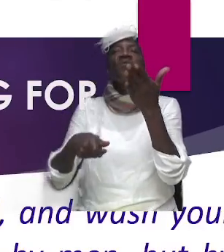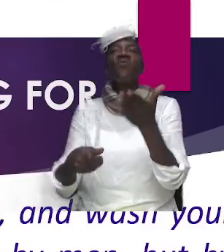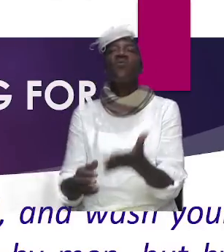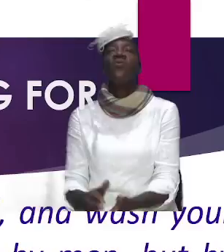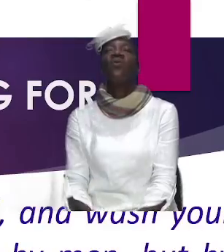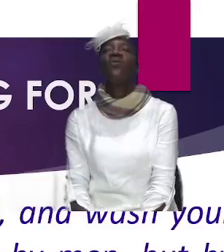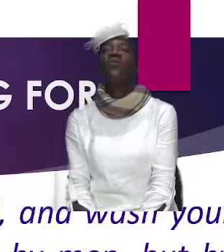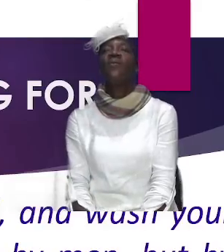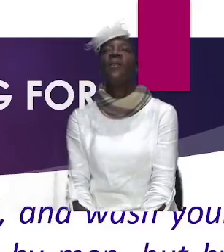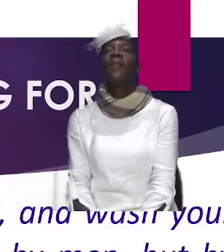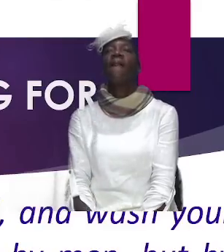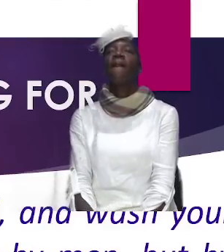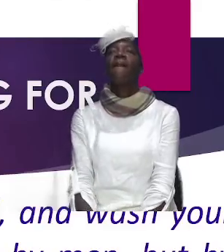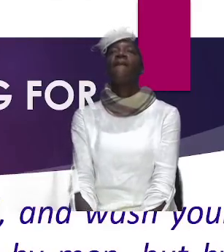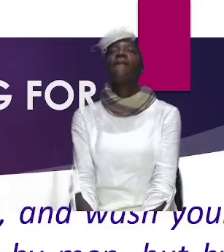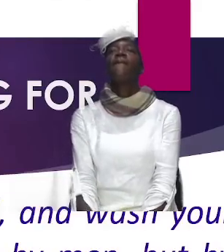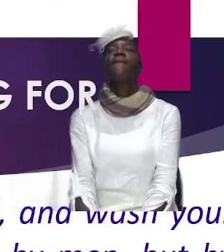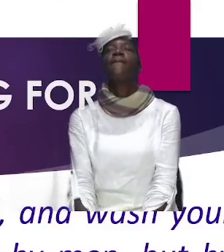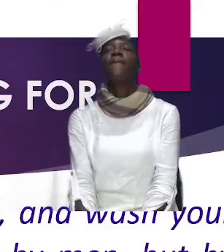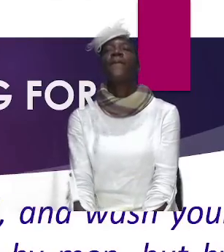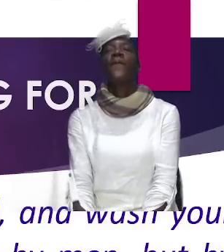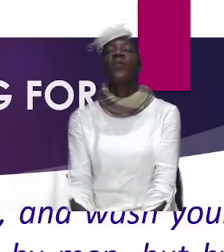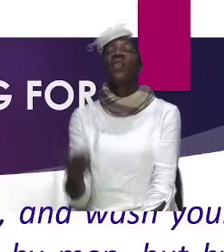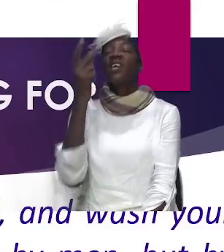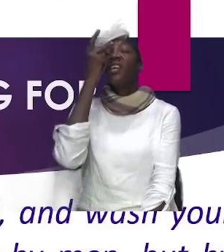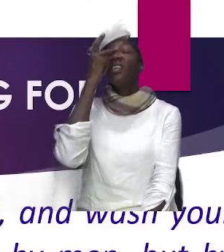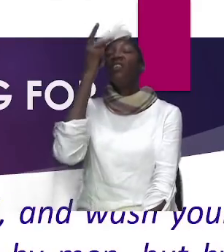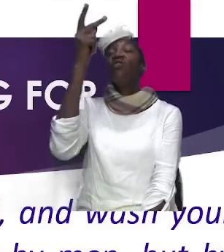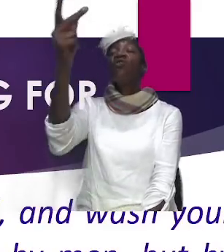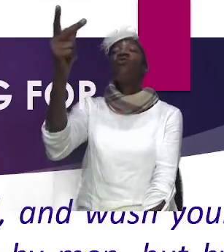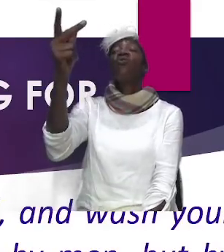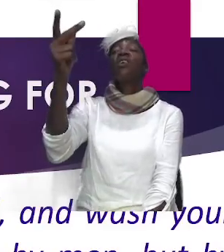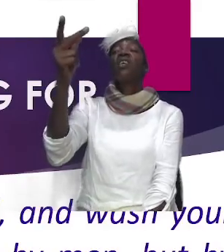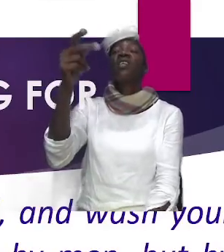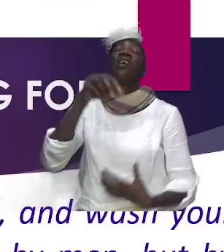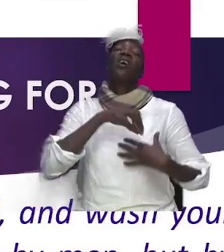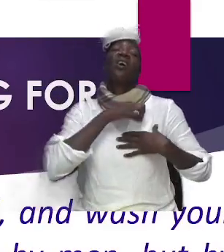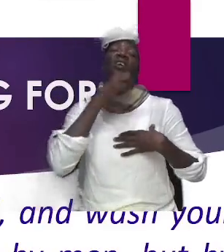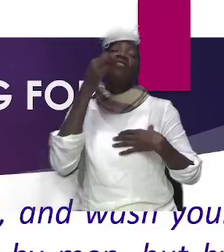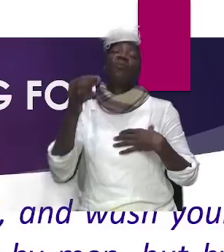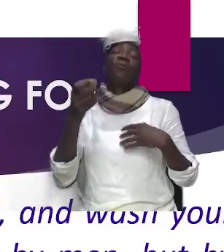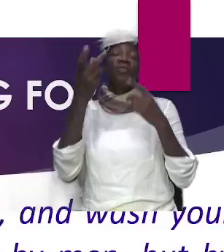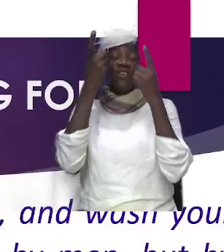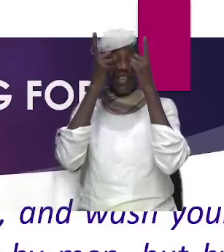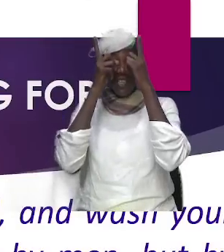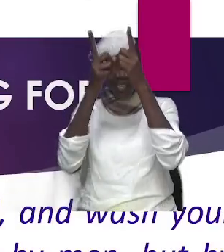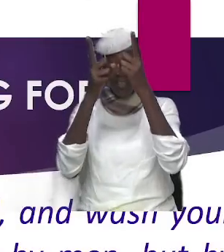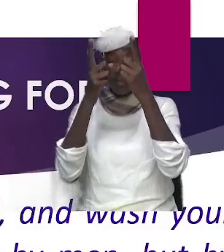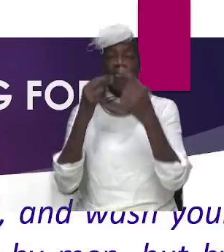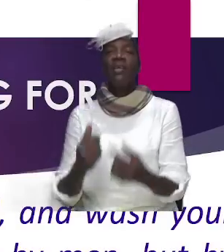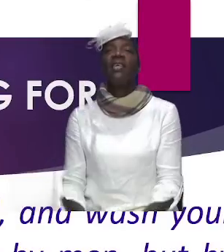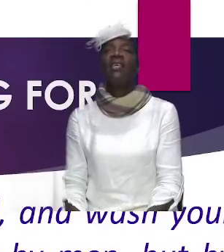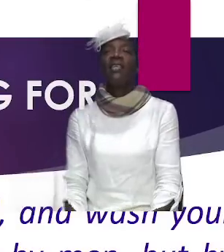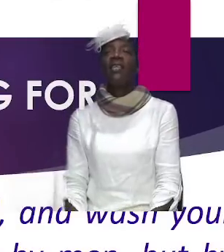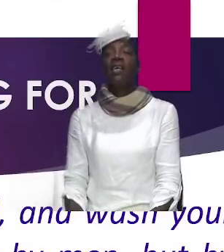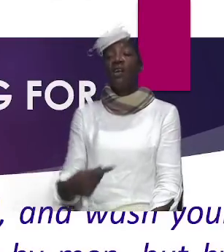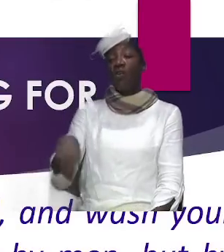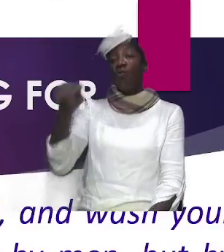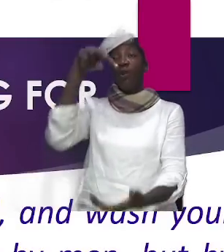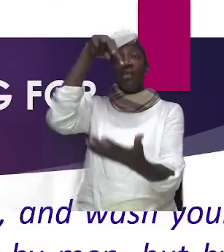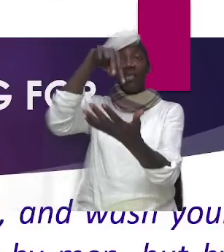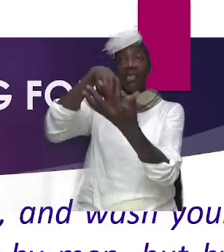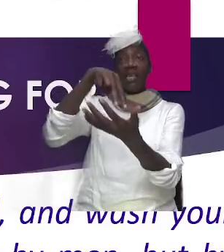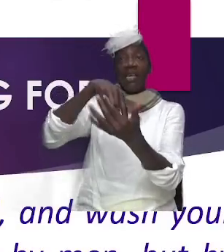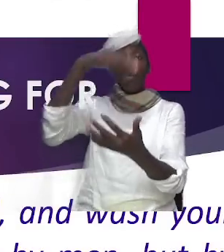beloved, he's looking at us, and he's looking at our spiritual discipline. This is what he's looking for. Now, we are going to stand before